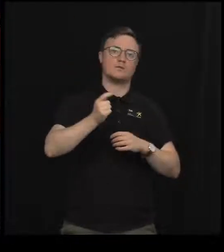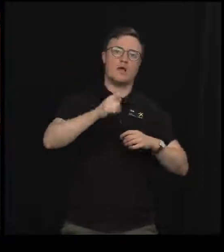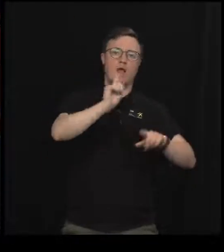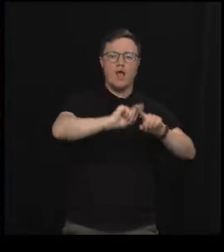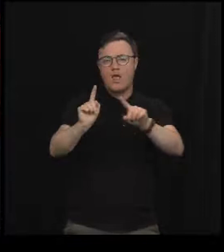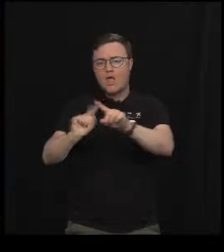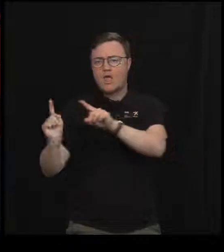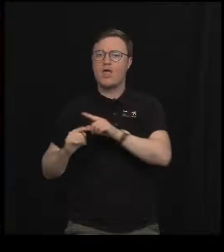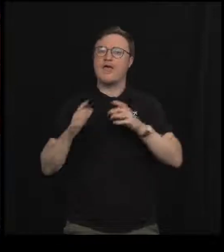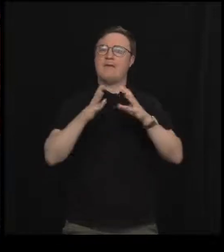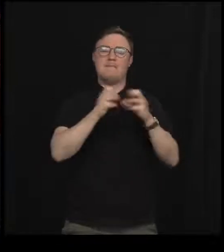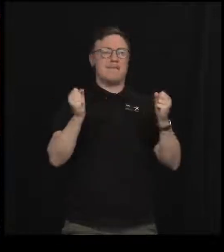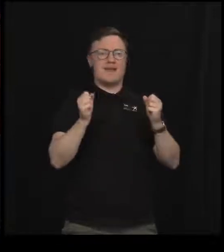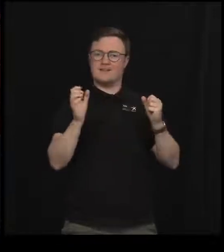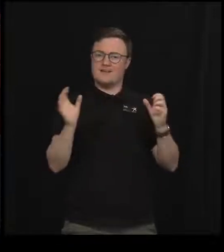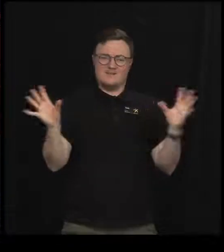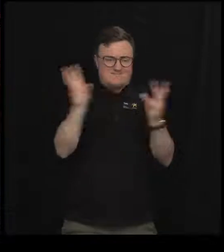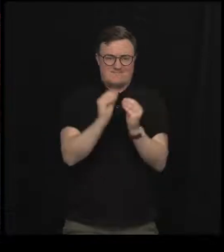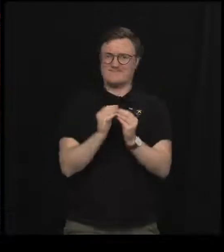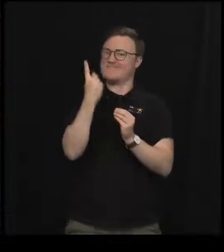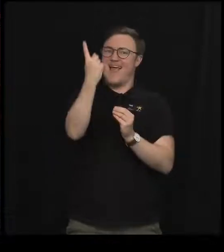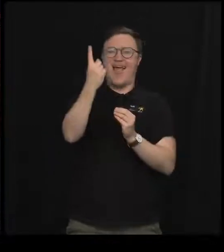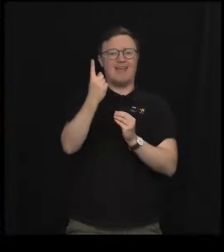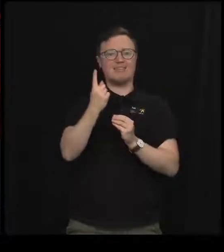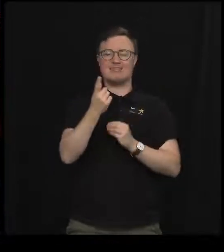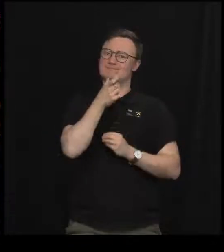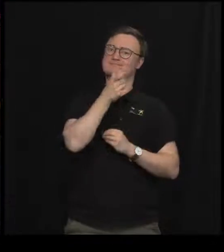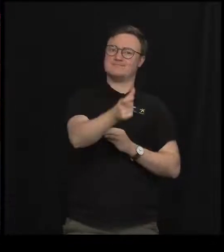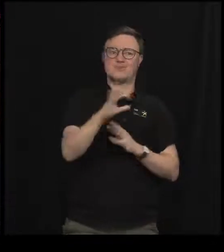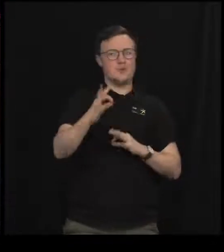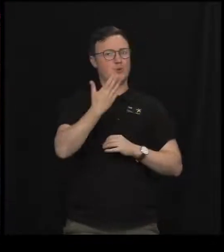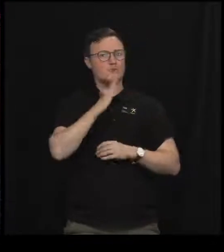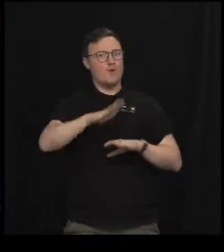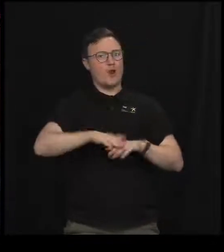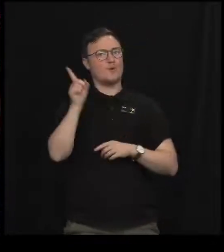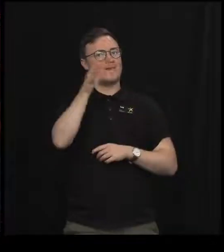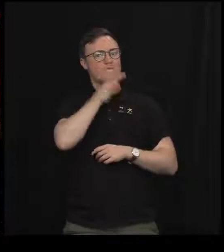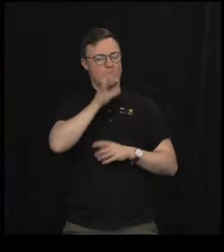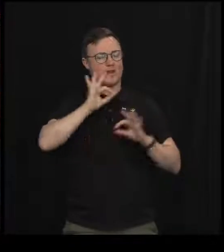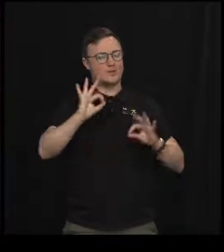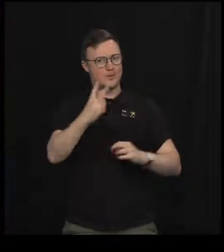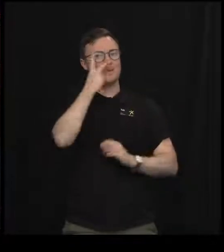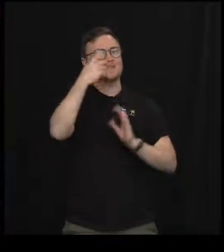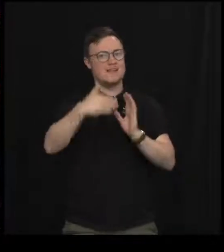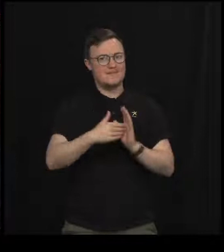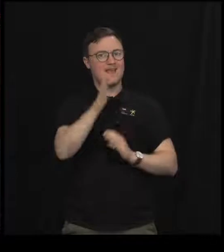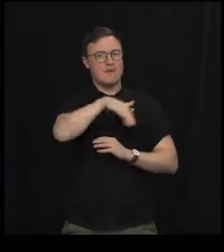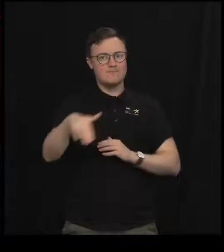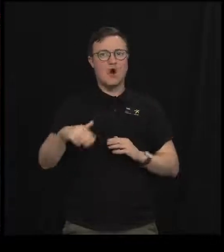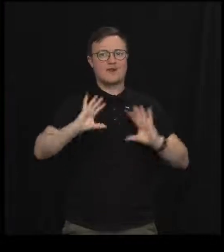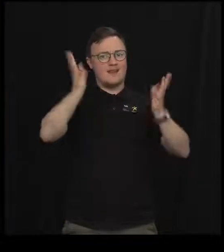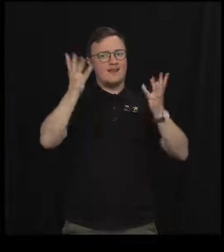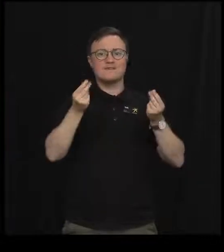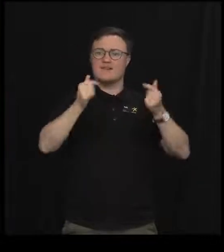board here? What's your answer to the question in the title of our seminar today?